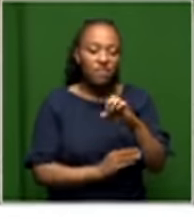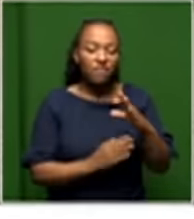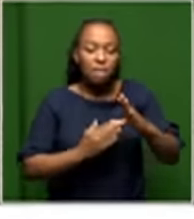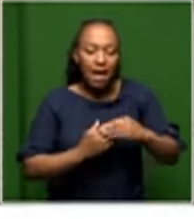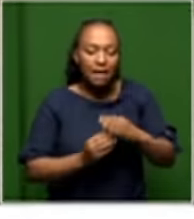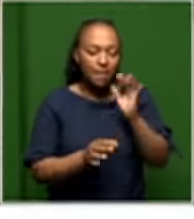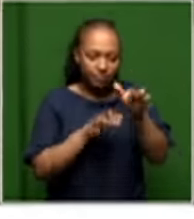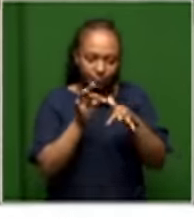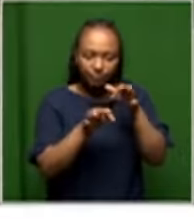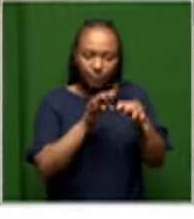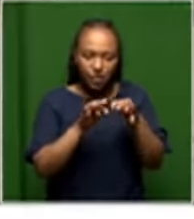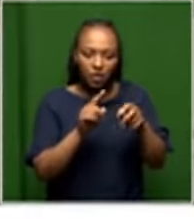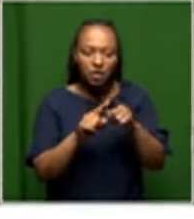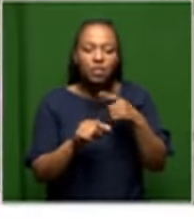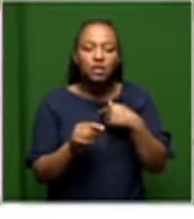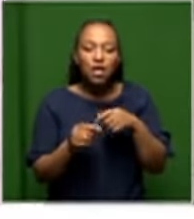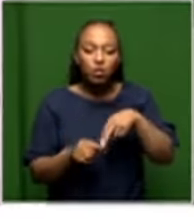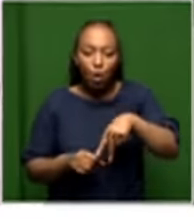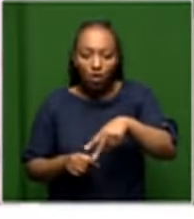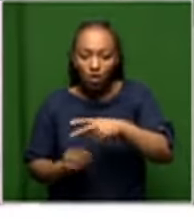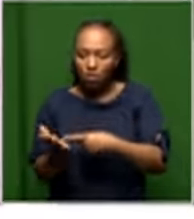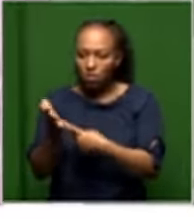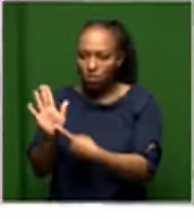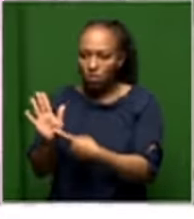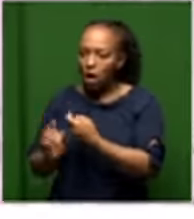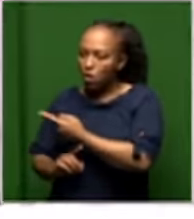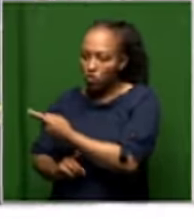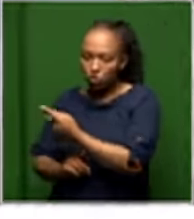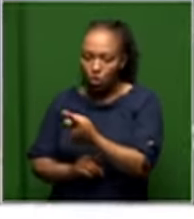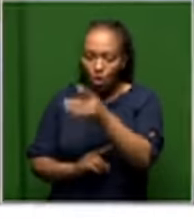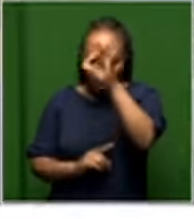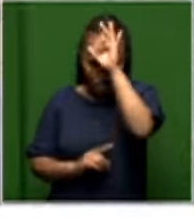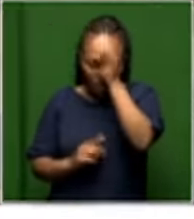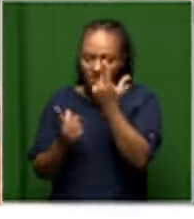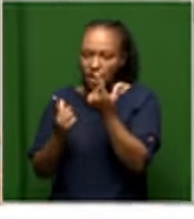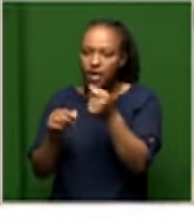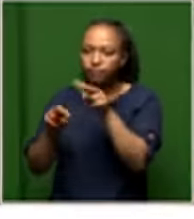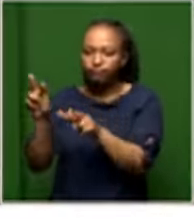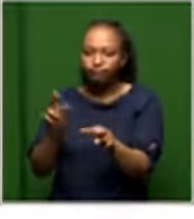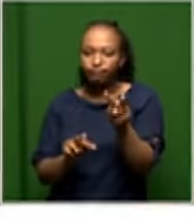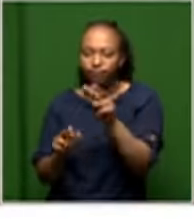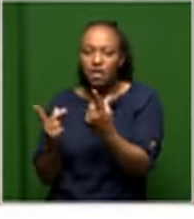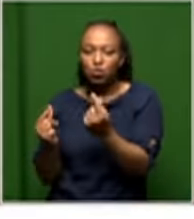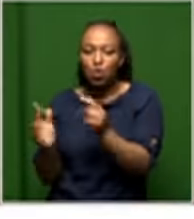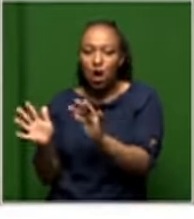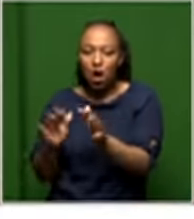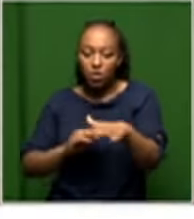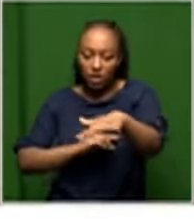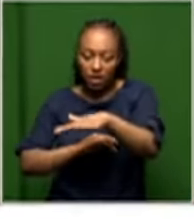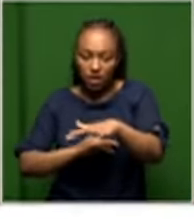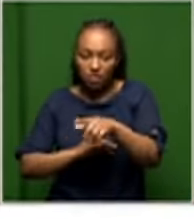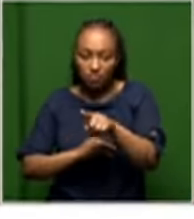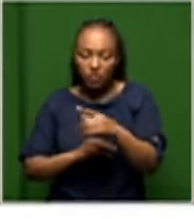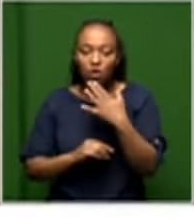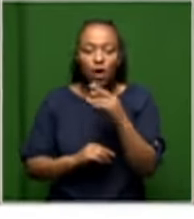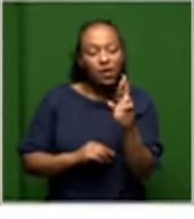also just taking a walk, Leanne, to show you how policing is also done outside this particular area